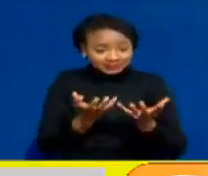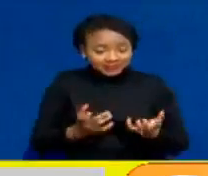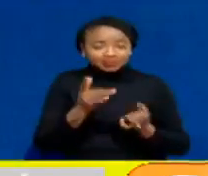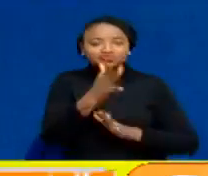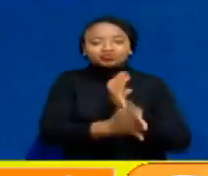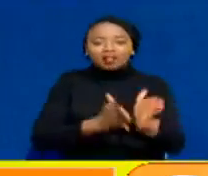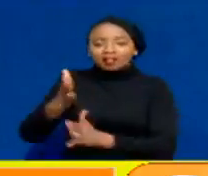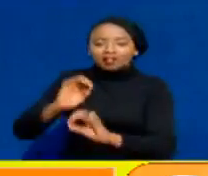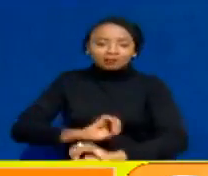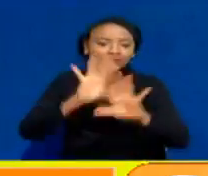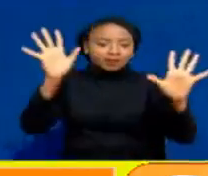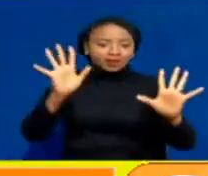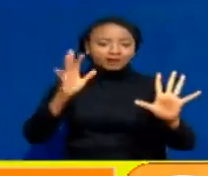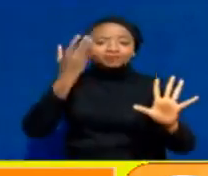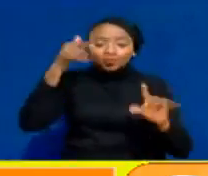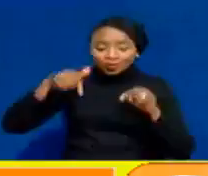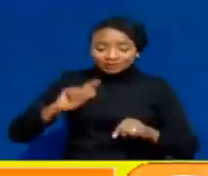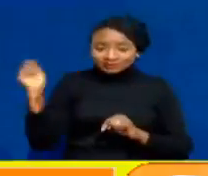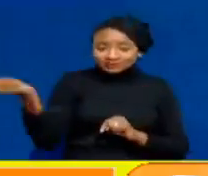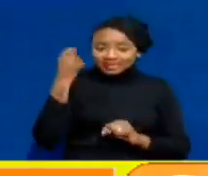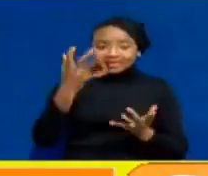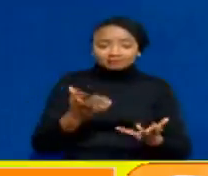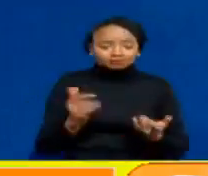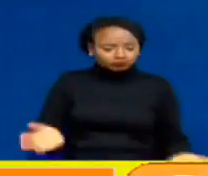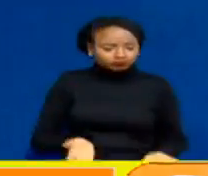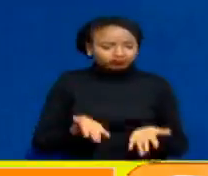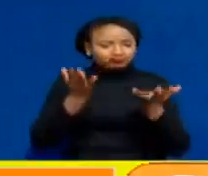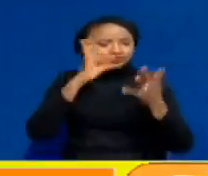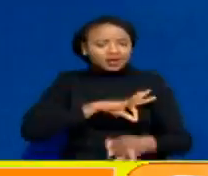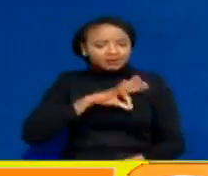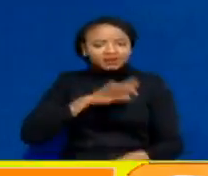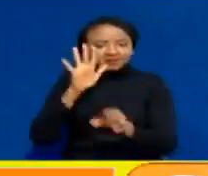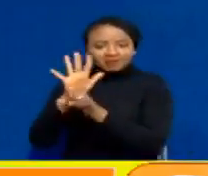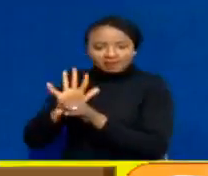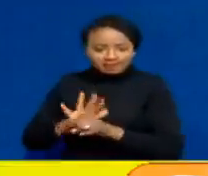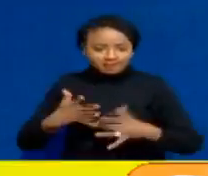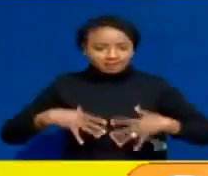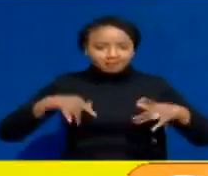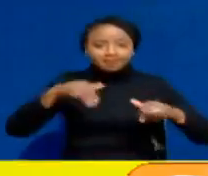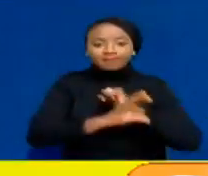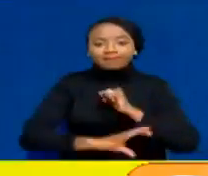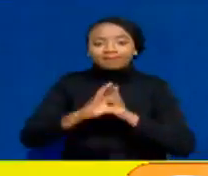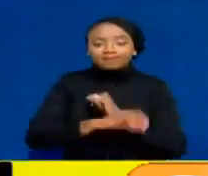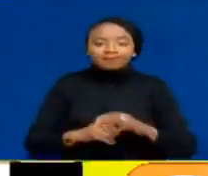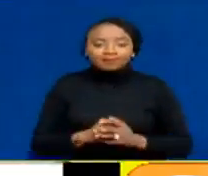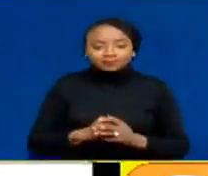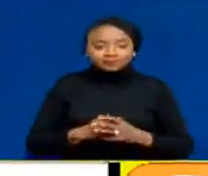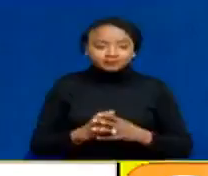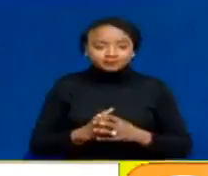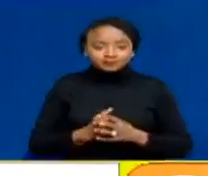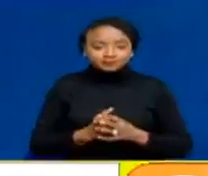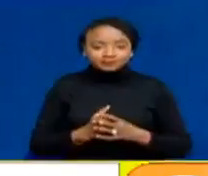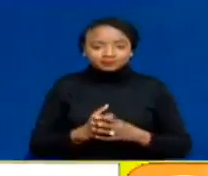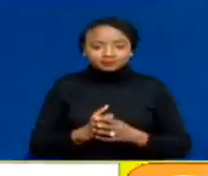organized. This Kenya needs to benefit the majority of the people. This Kenya